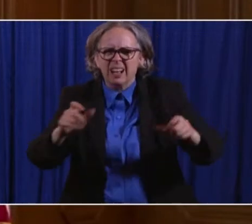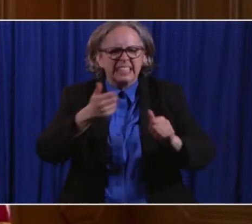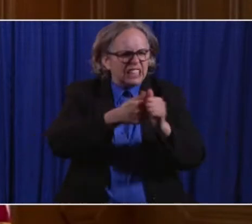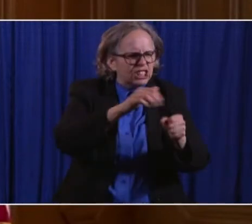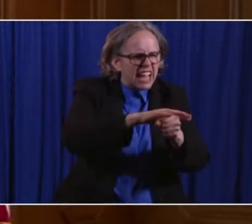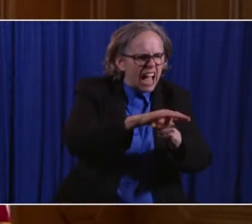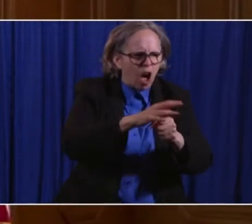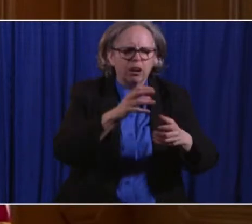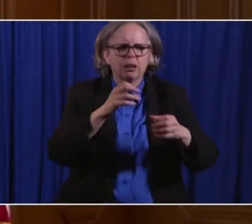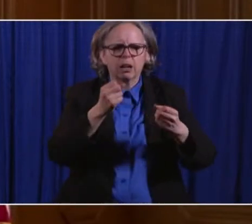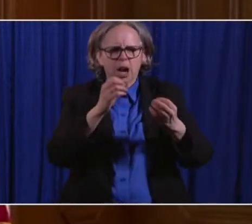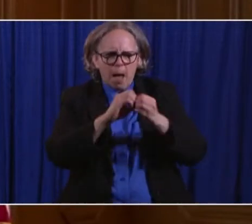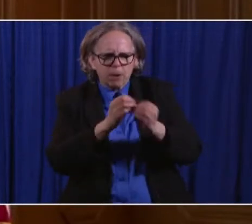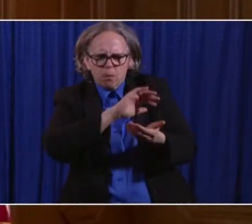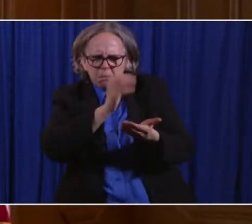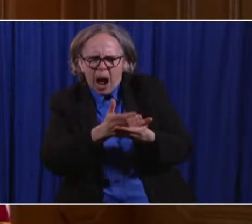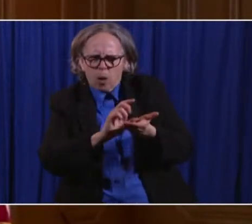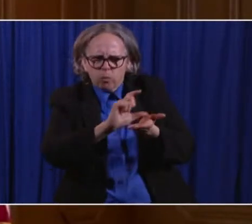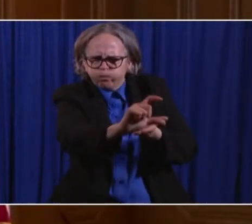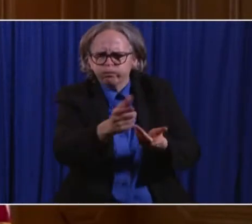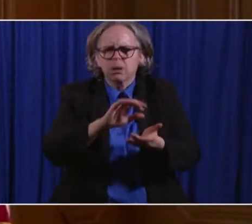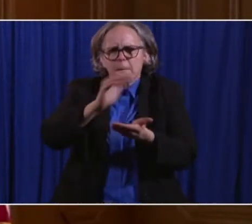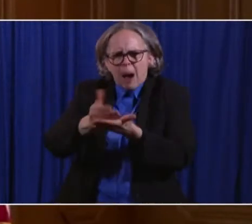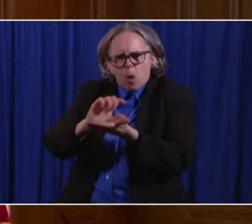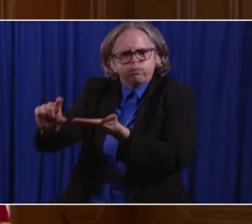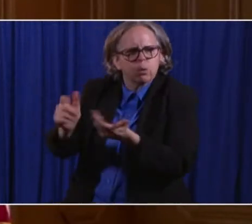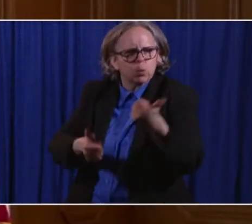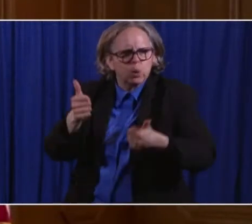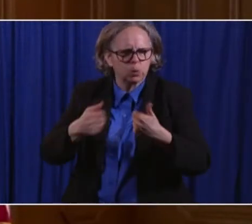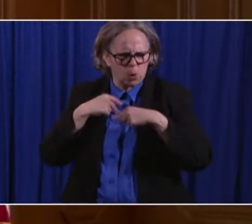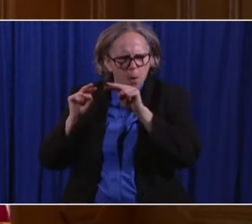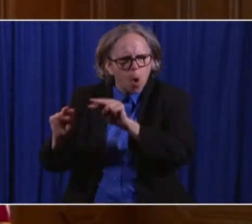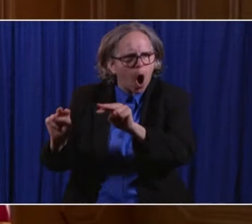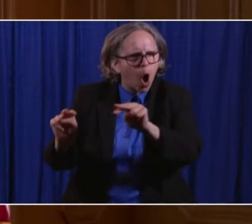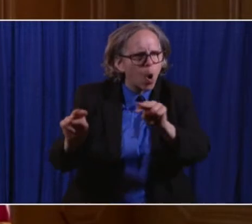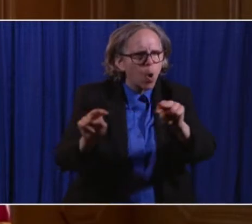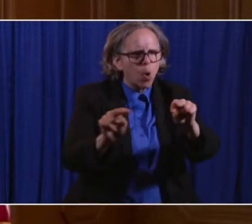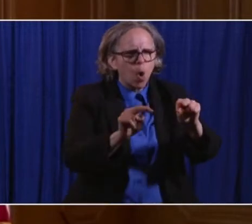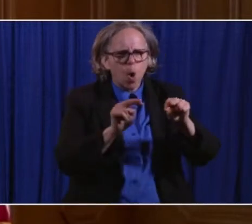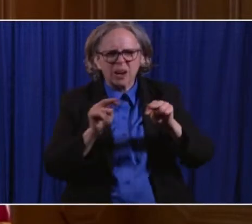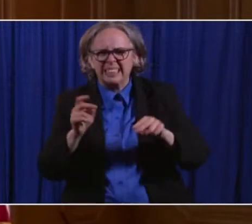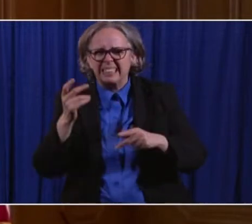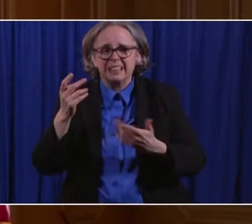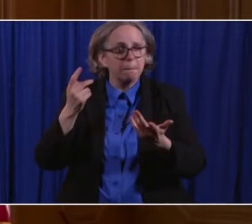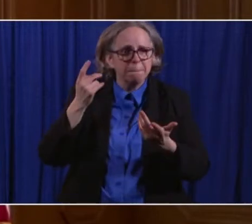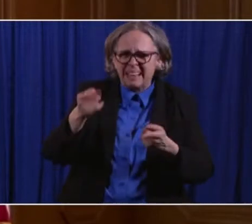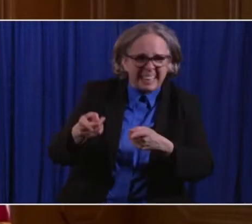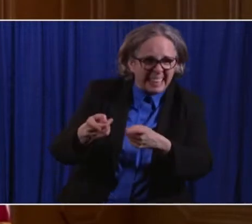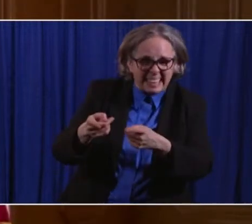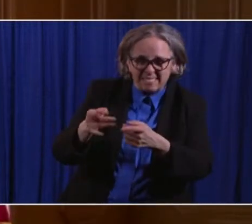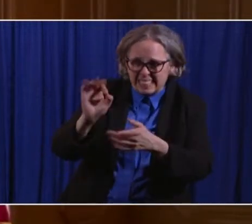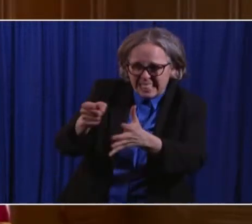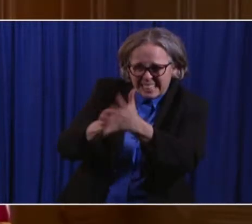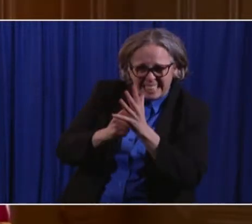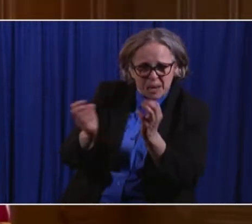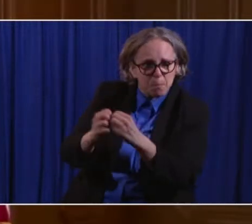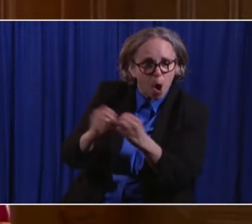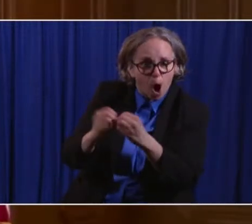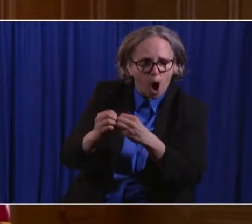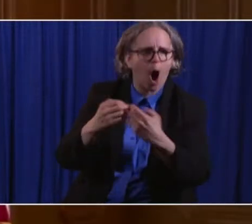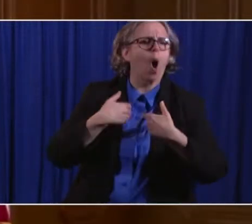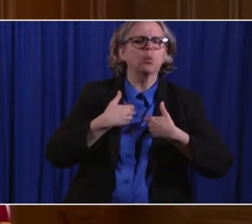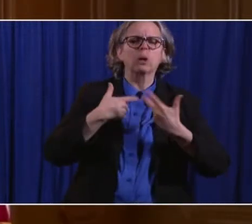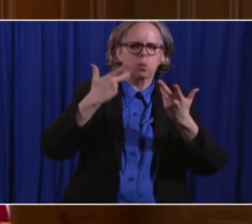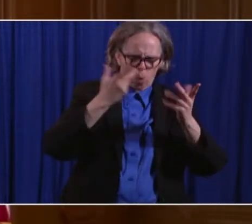vaccine high, which is what we really need to continue our battle against COVID-19.